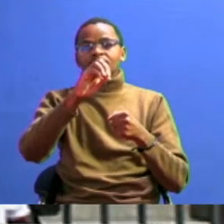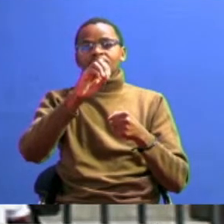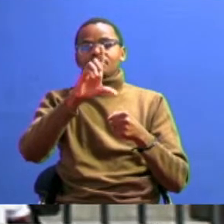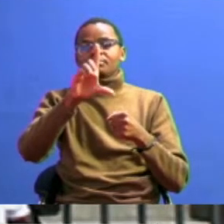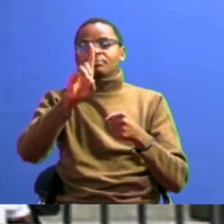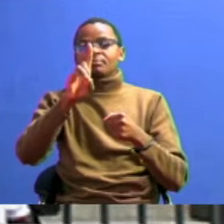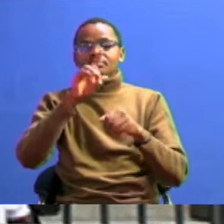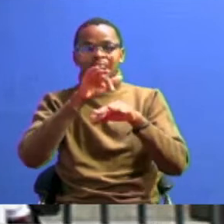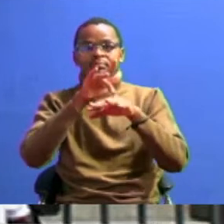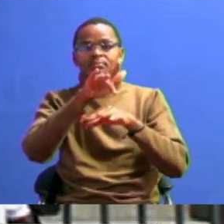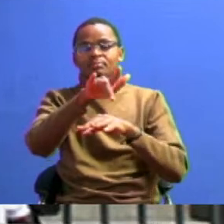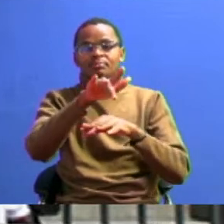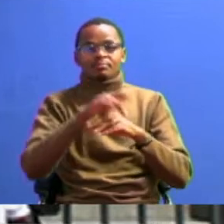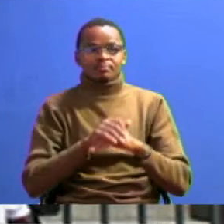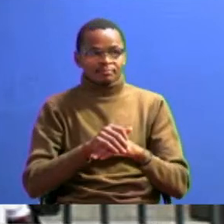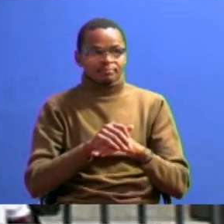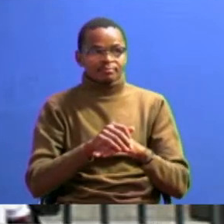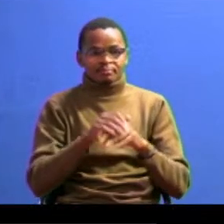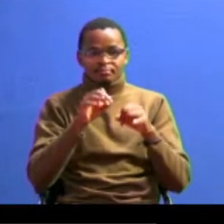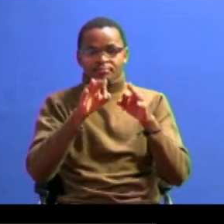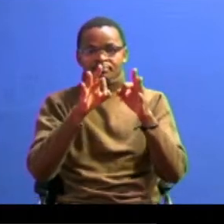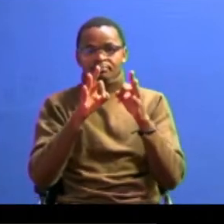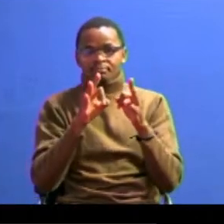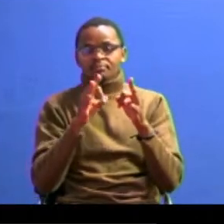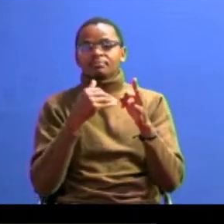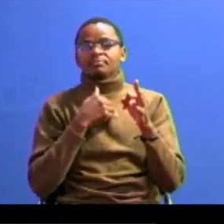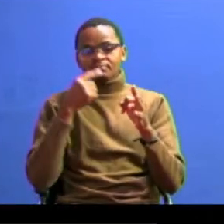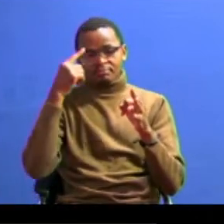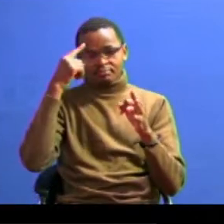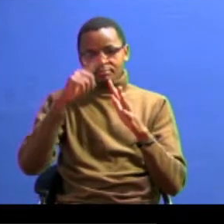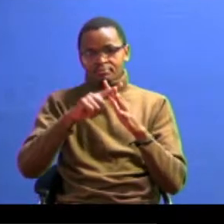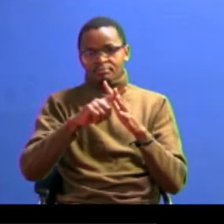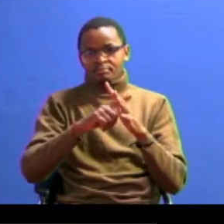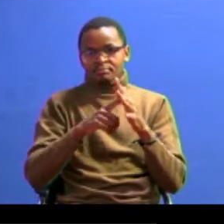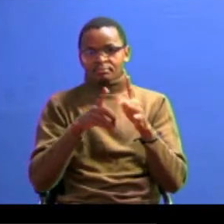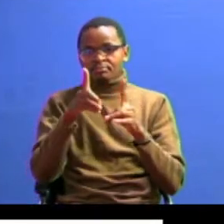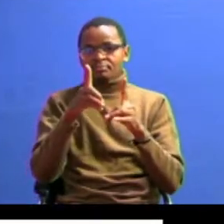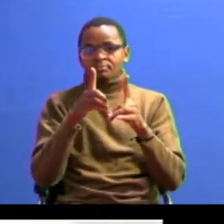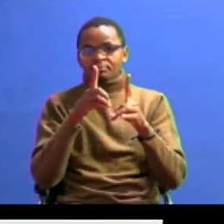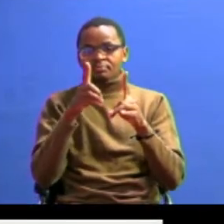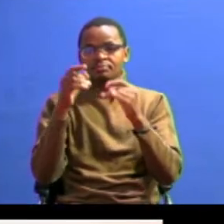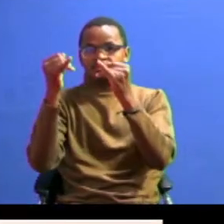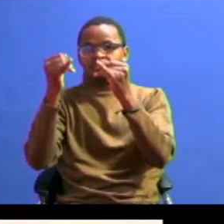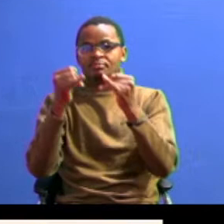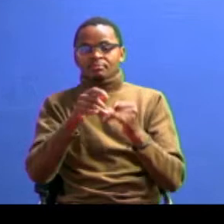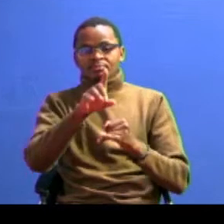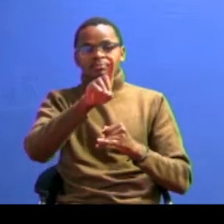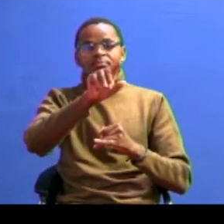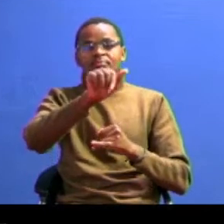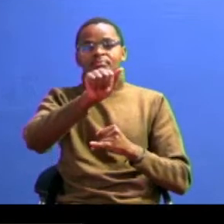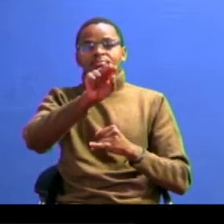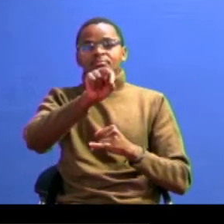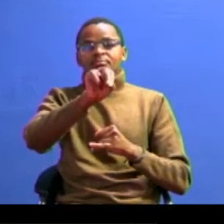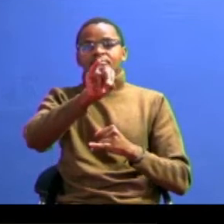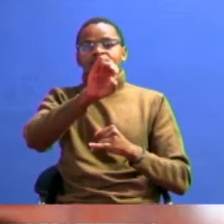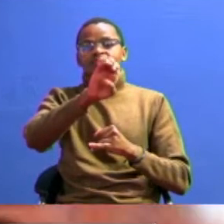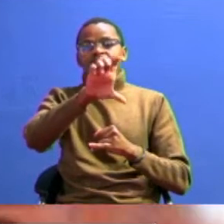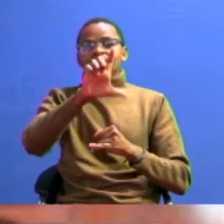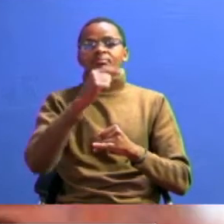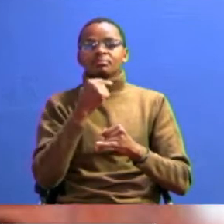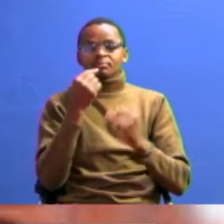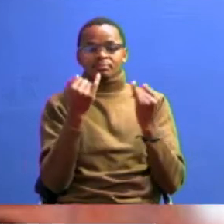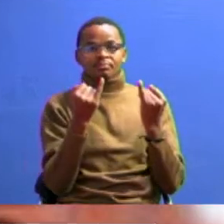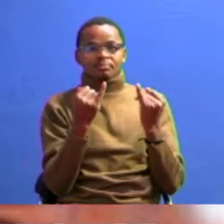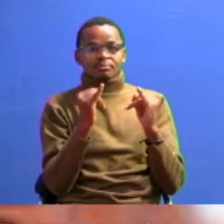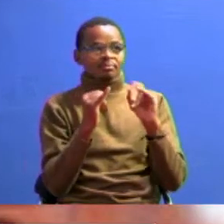supplied. The firm claims that it all started when their directors were introduced to Daniel Kangara Ndegwa, who is